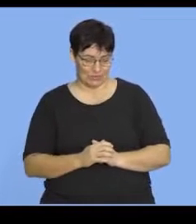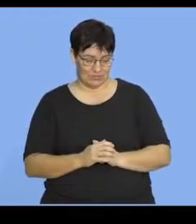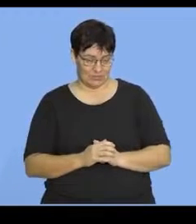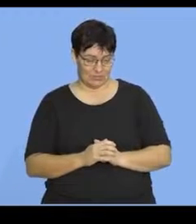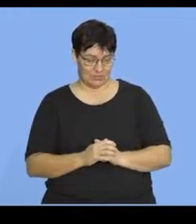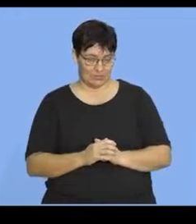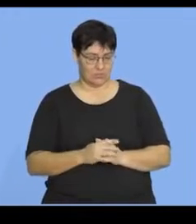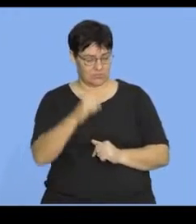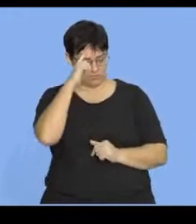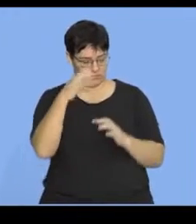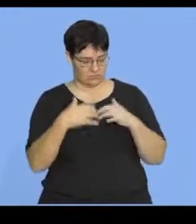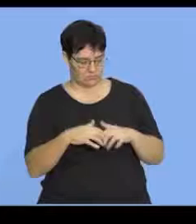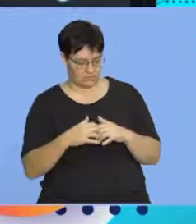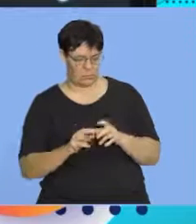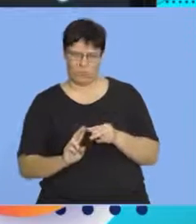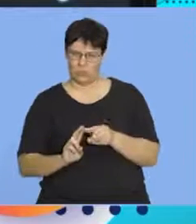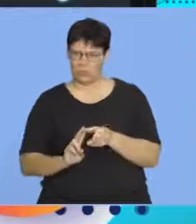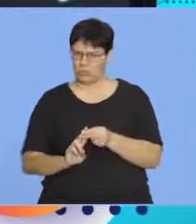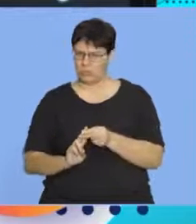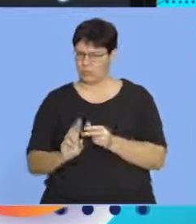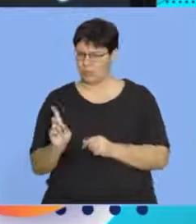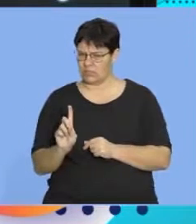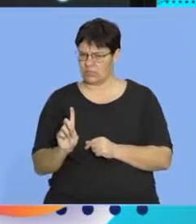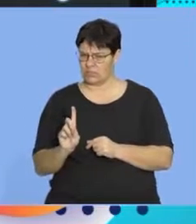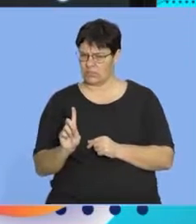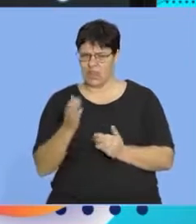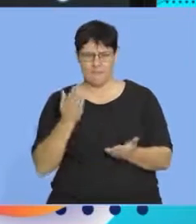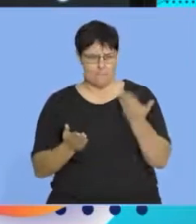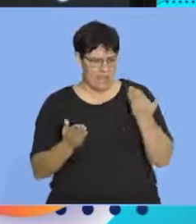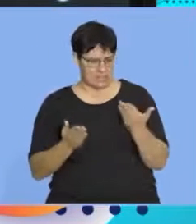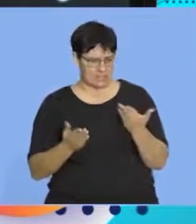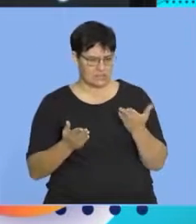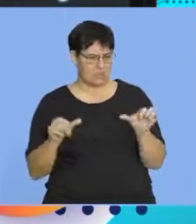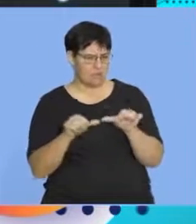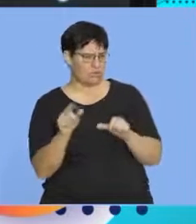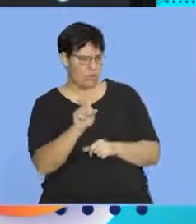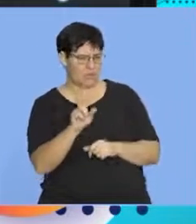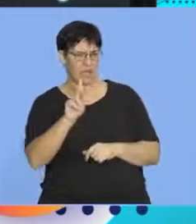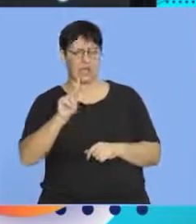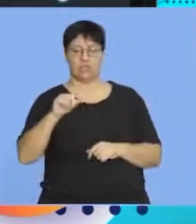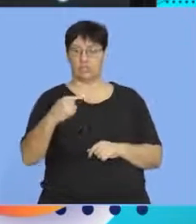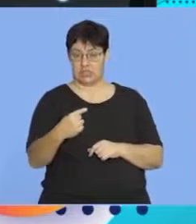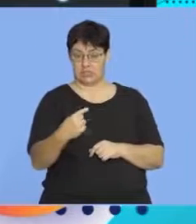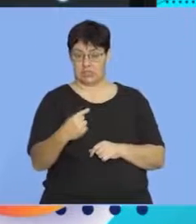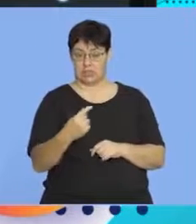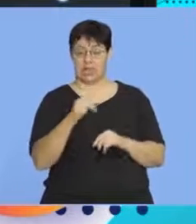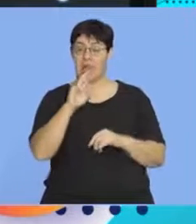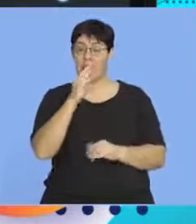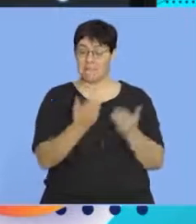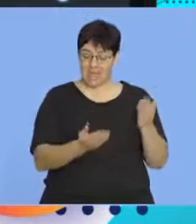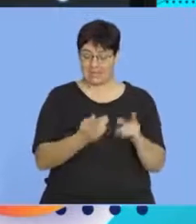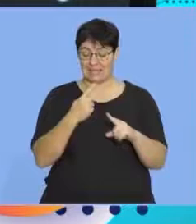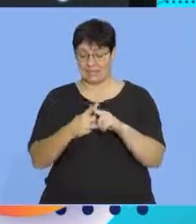now need to think about the units. Mass is measured in kilograms, but I have